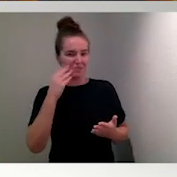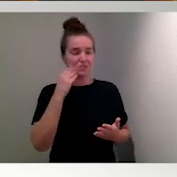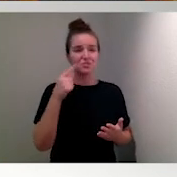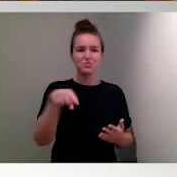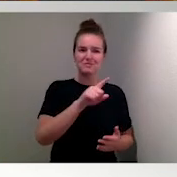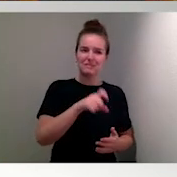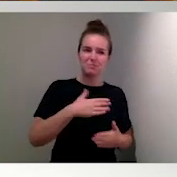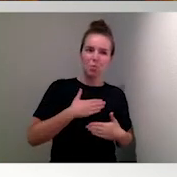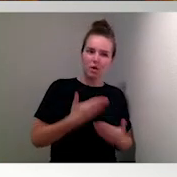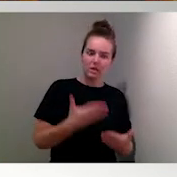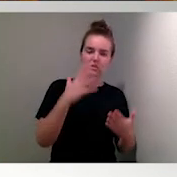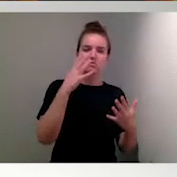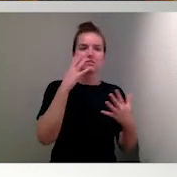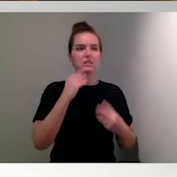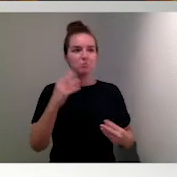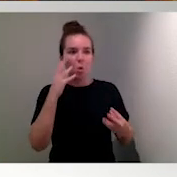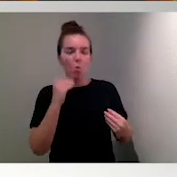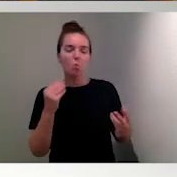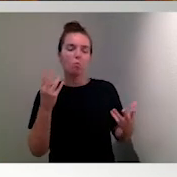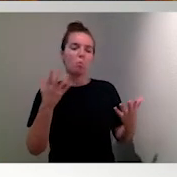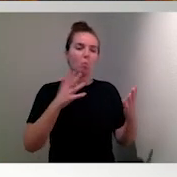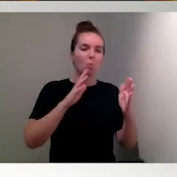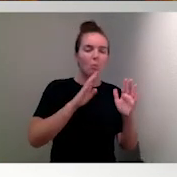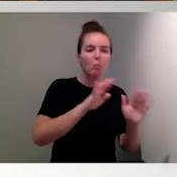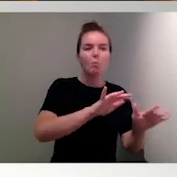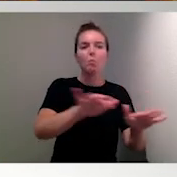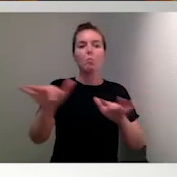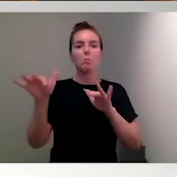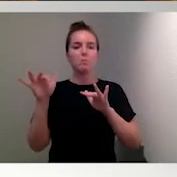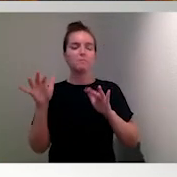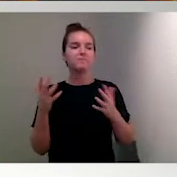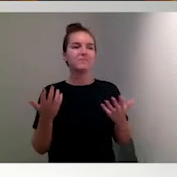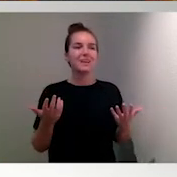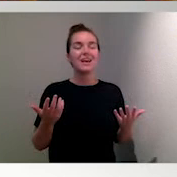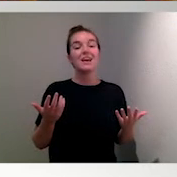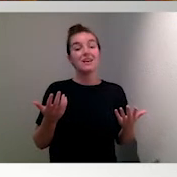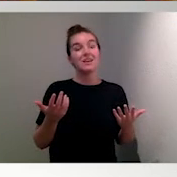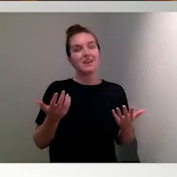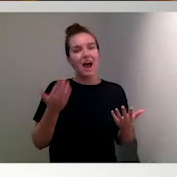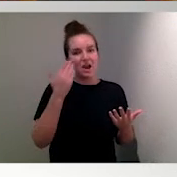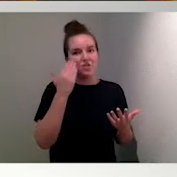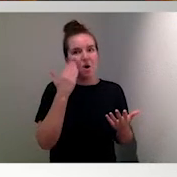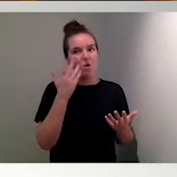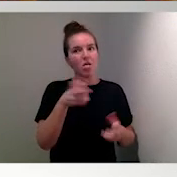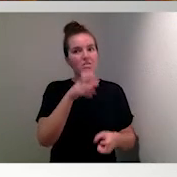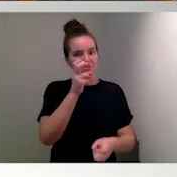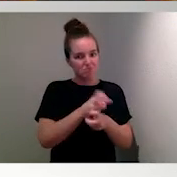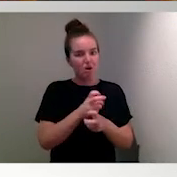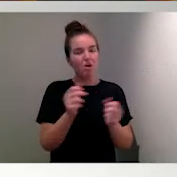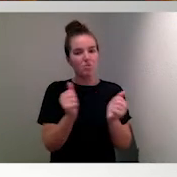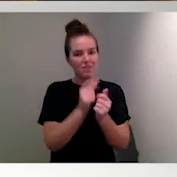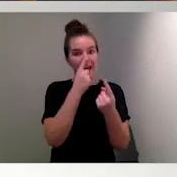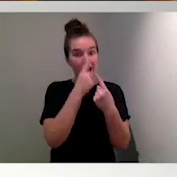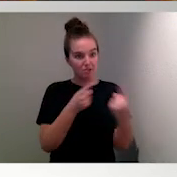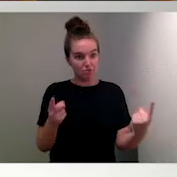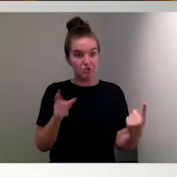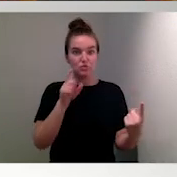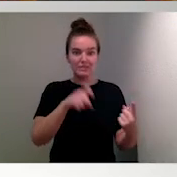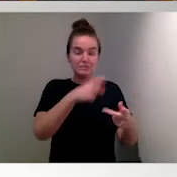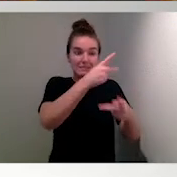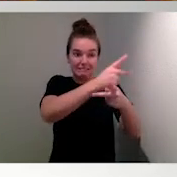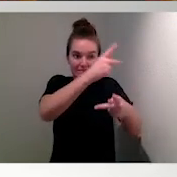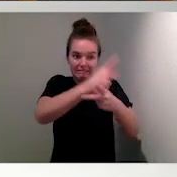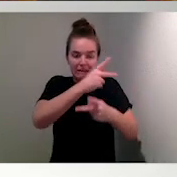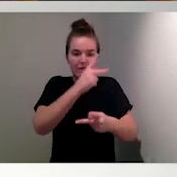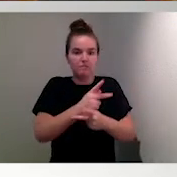allergies and you're either going to be sick or go into anaphylactic shock. You really want to be careful about it. But that's the importance of pushing to talk to